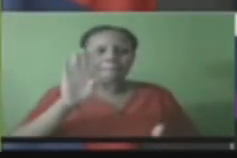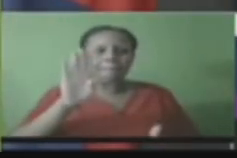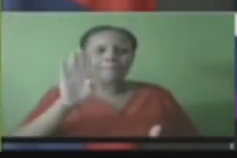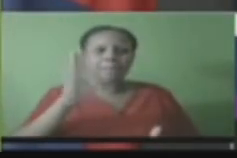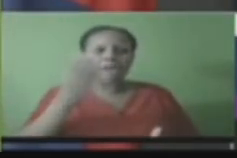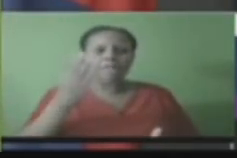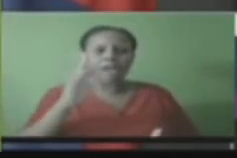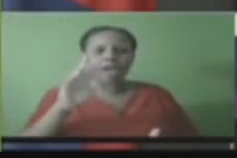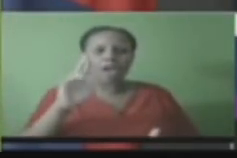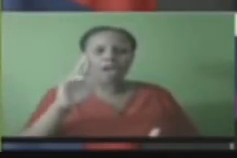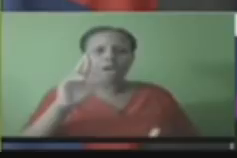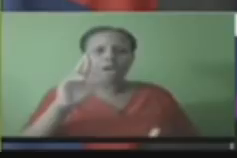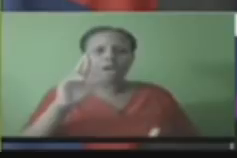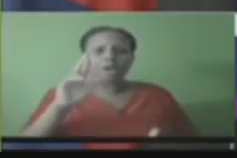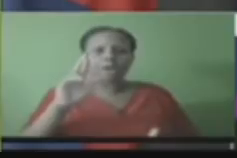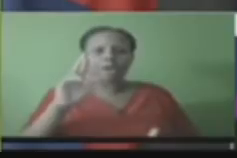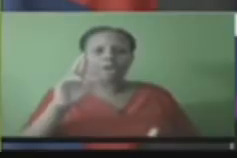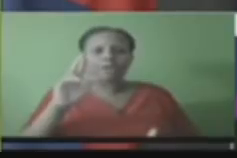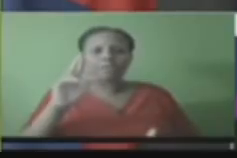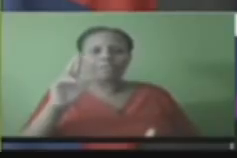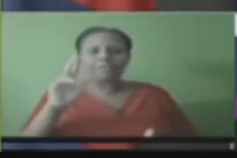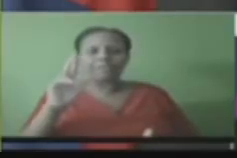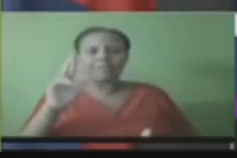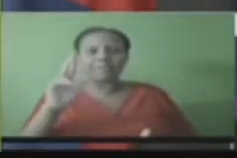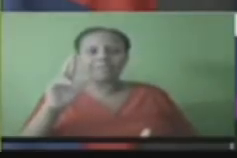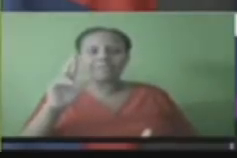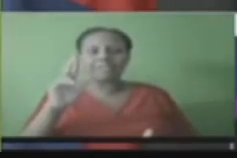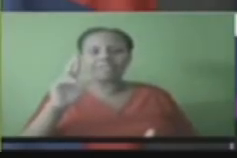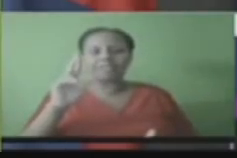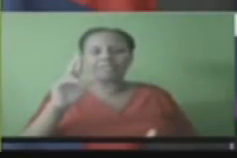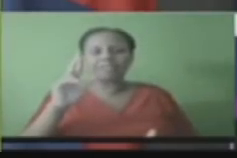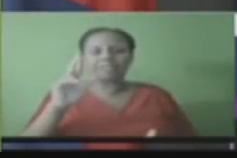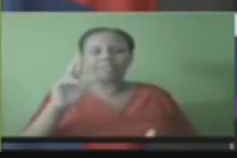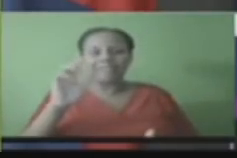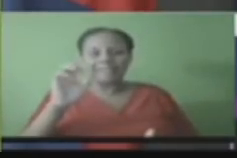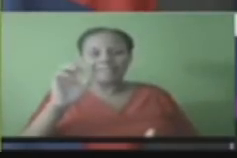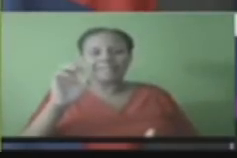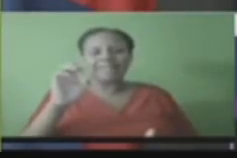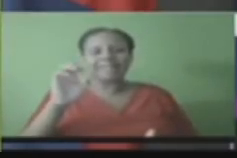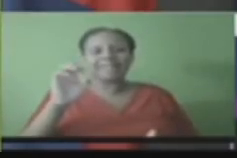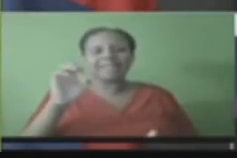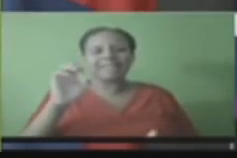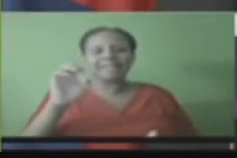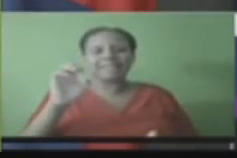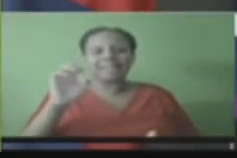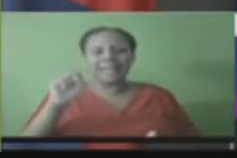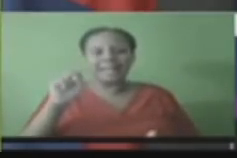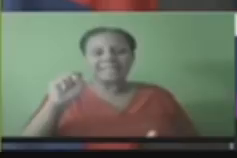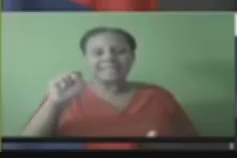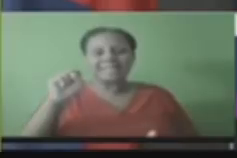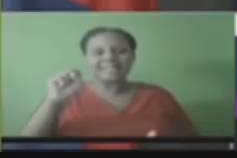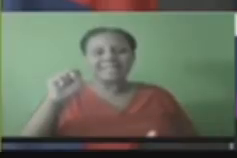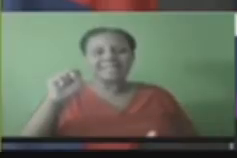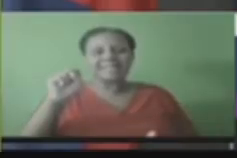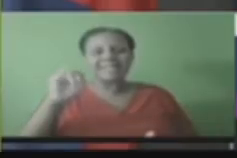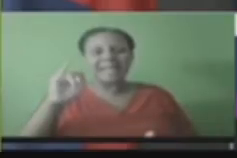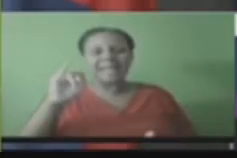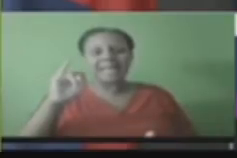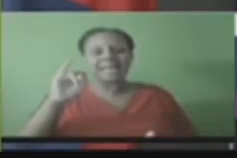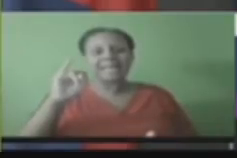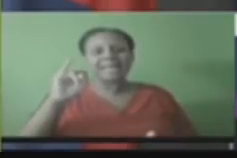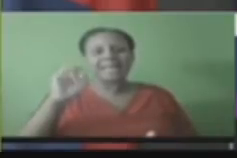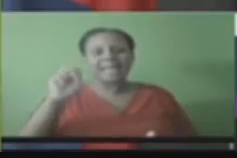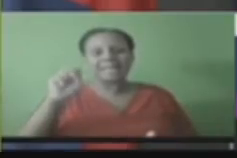acknowledged, we've lost another valuable citizen, an icon in the culture area, somebody who was driven,